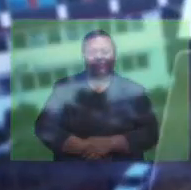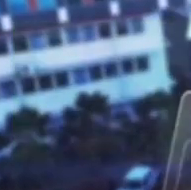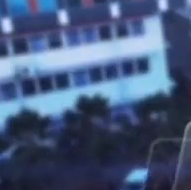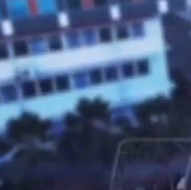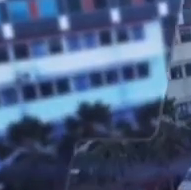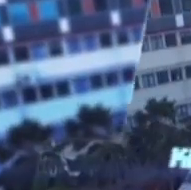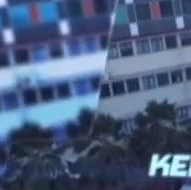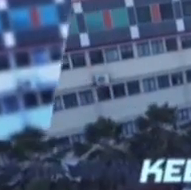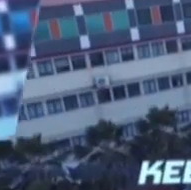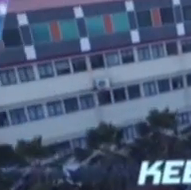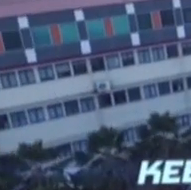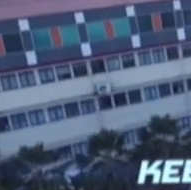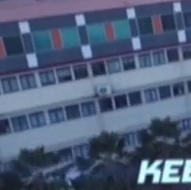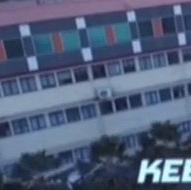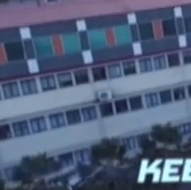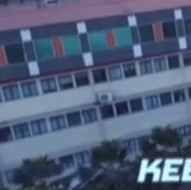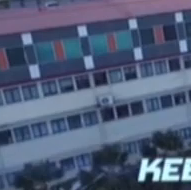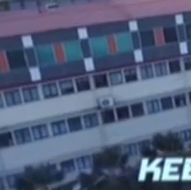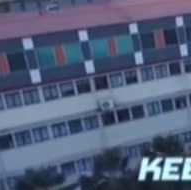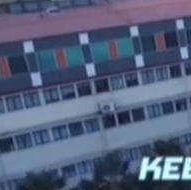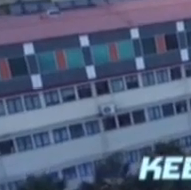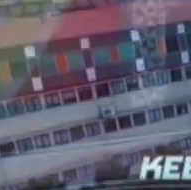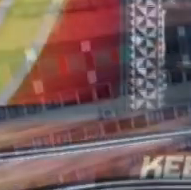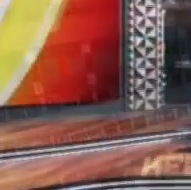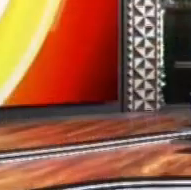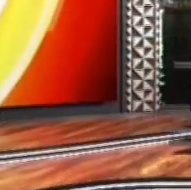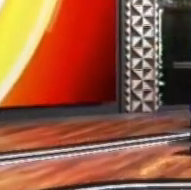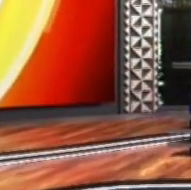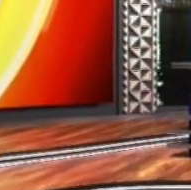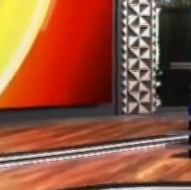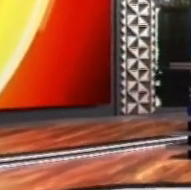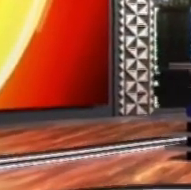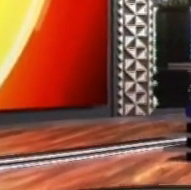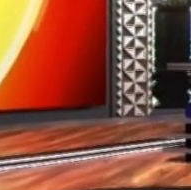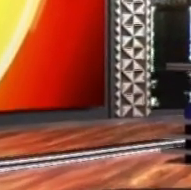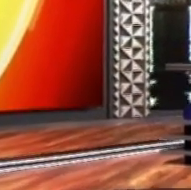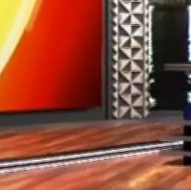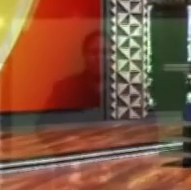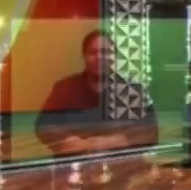From the studios of FBC Suva, Jackie Spate.